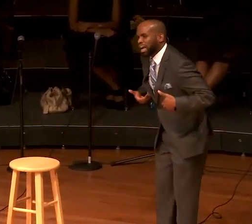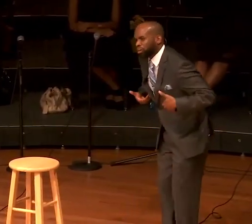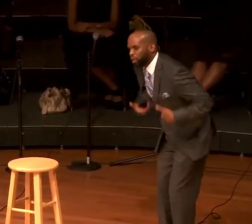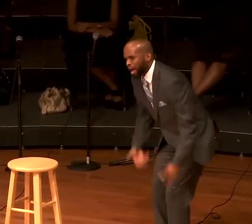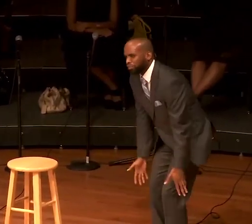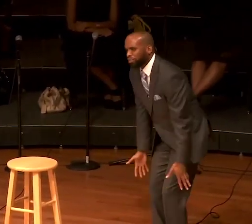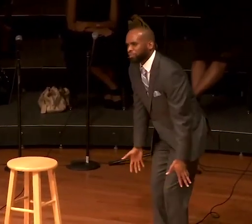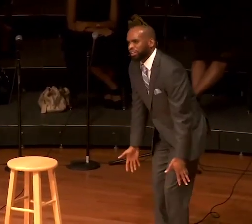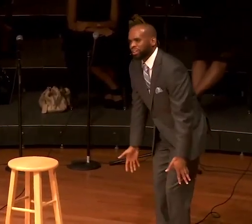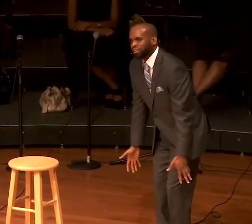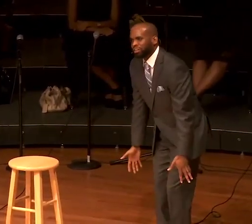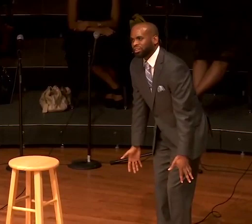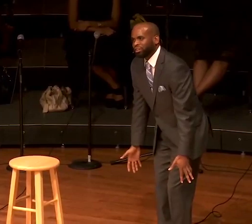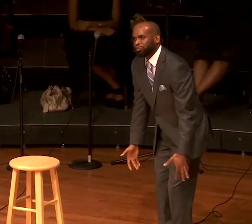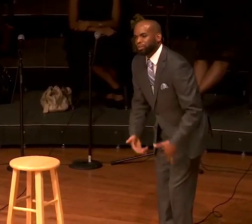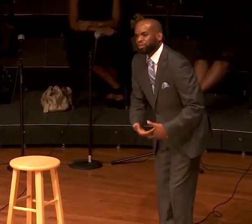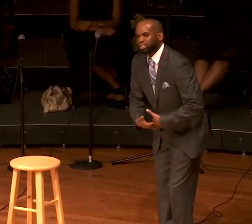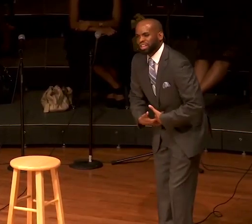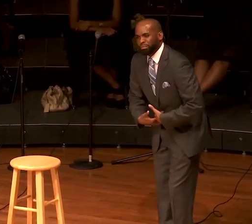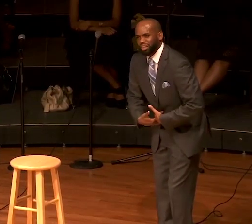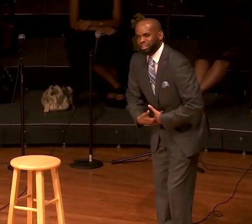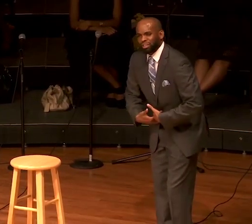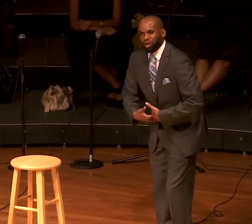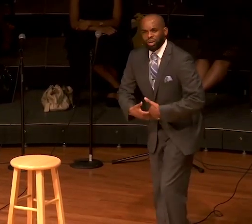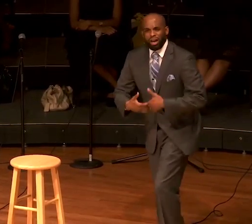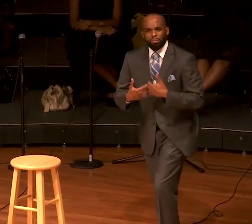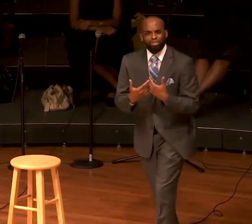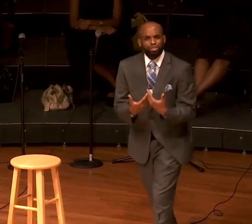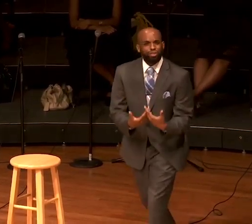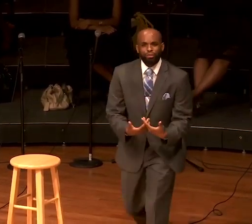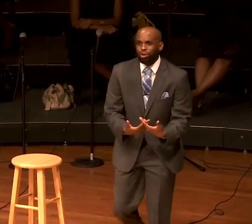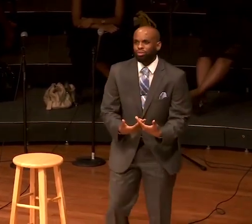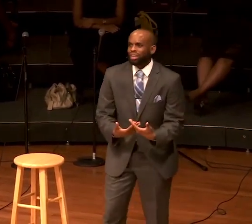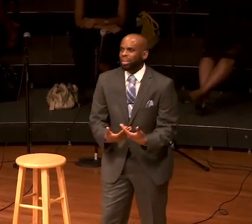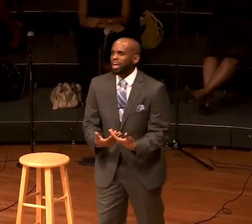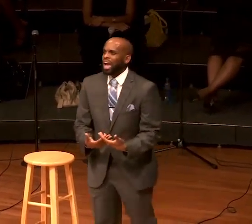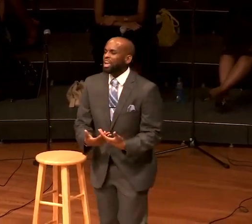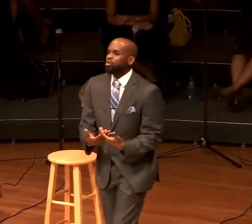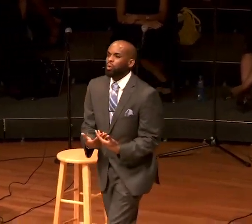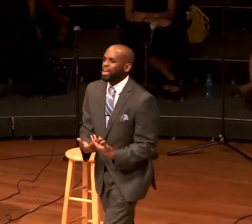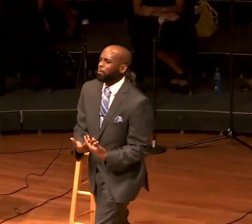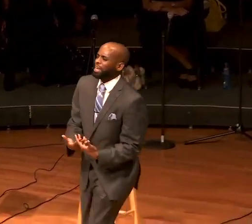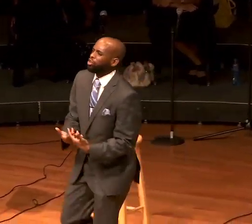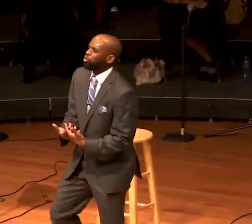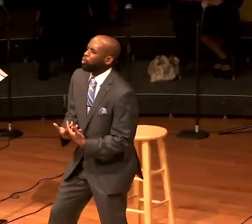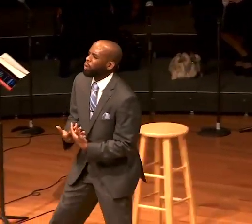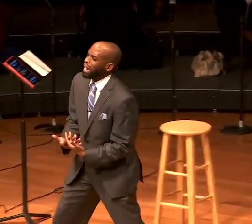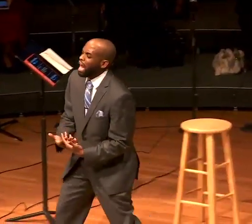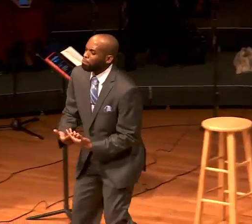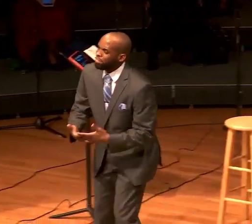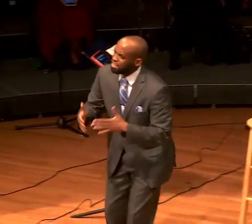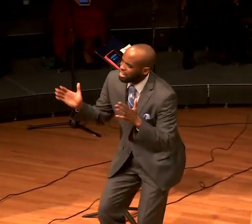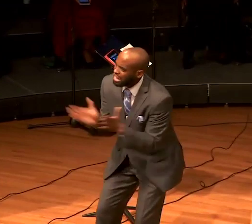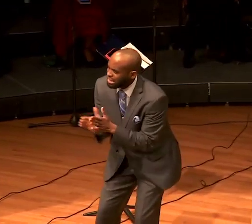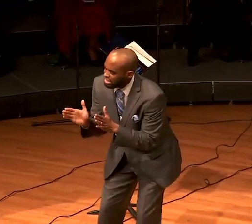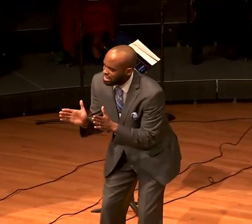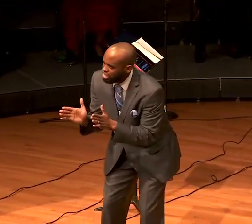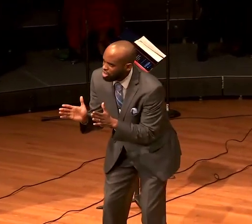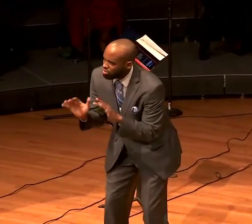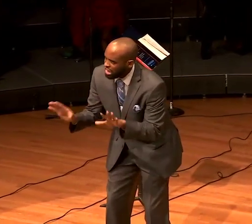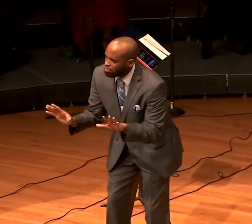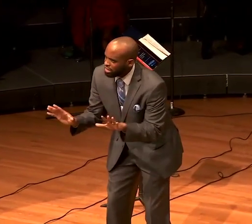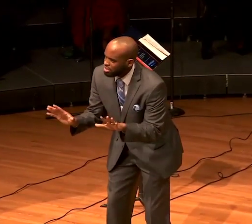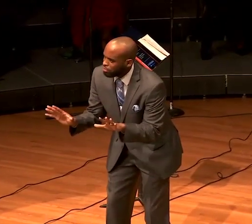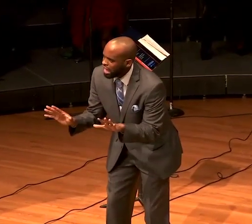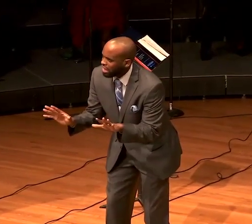You feel that gravity feeling? You feel your tummy going up into your throat, and you wake up and don't know what happens, and the next thing